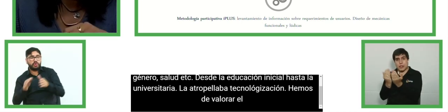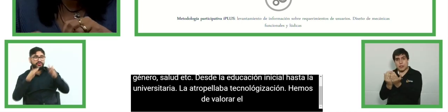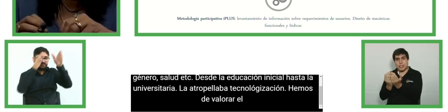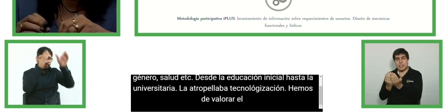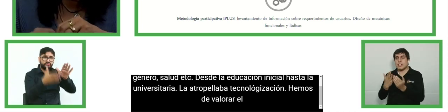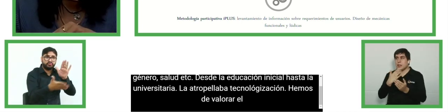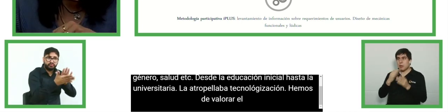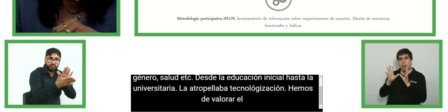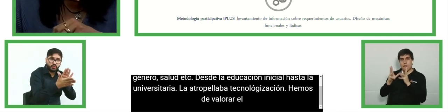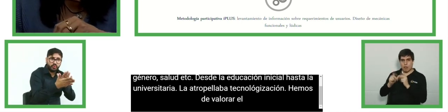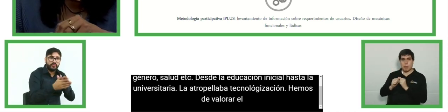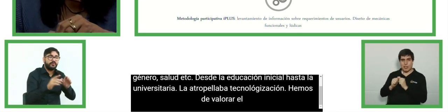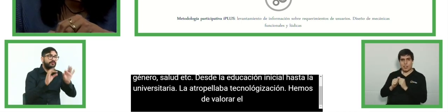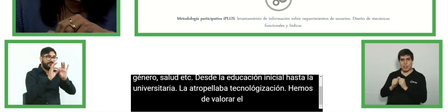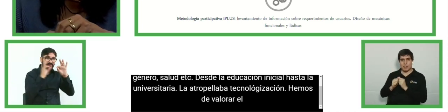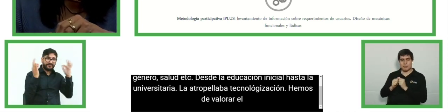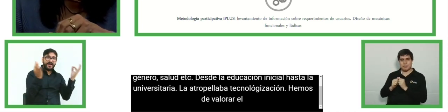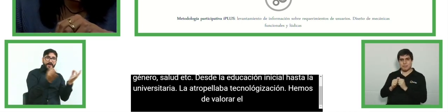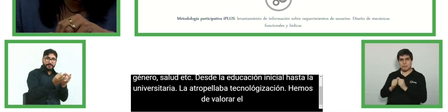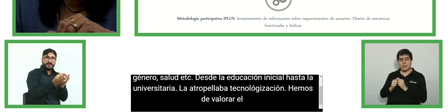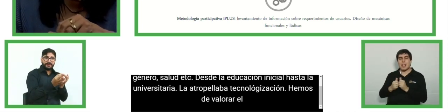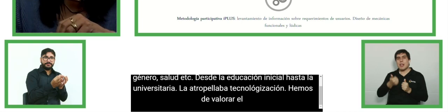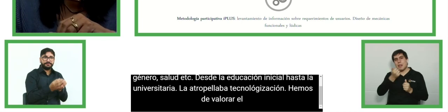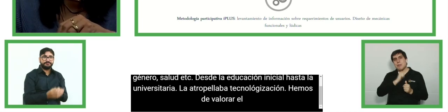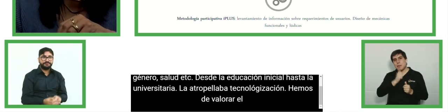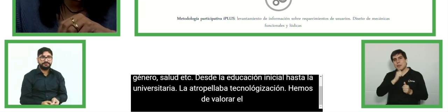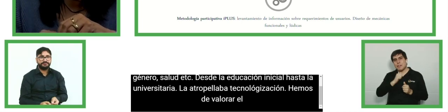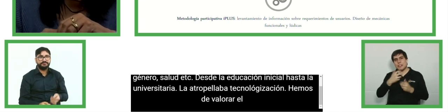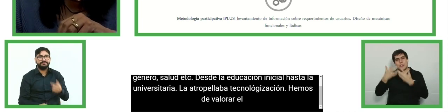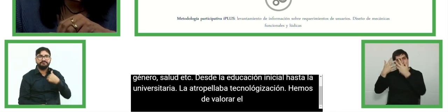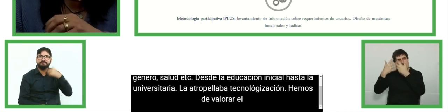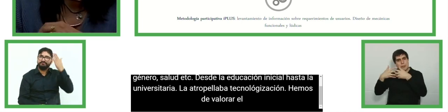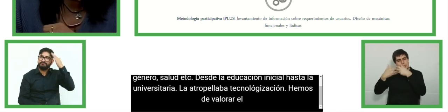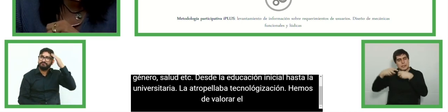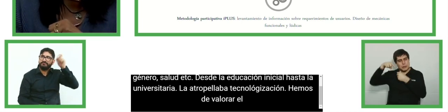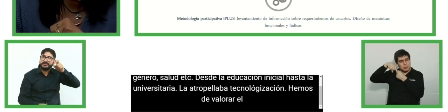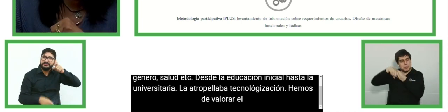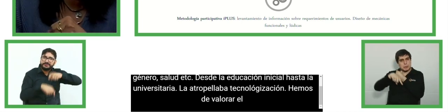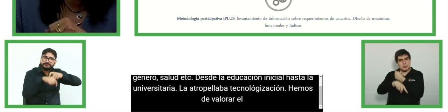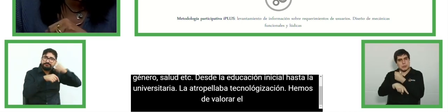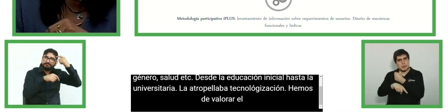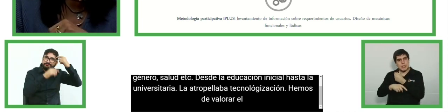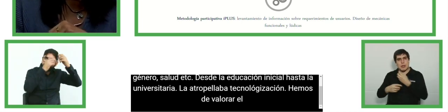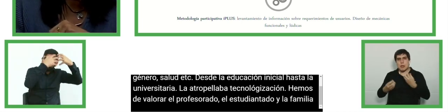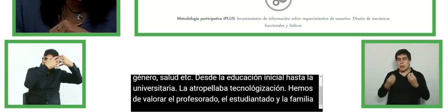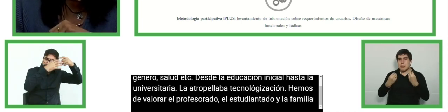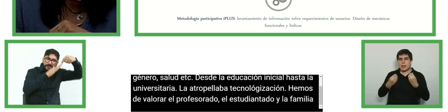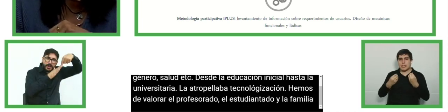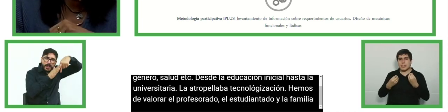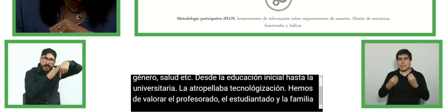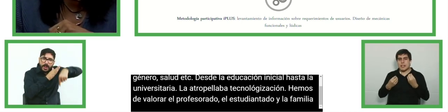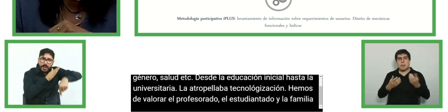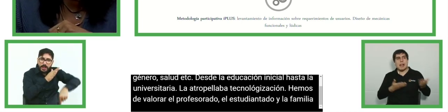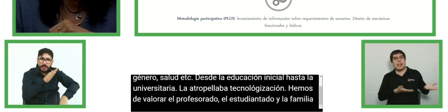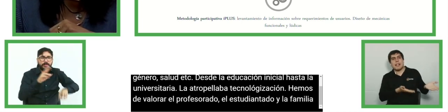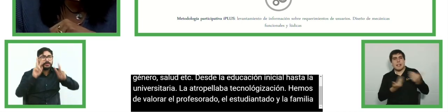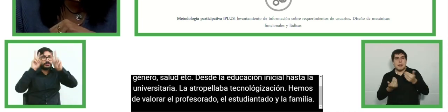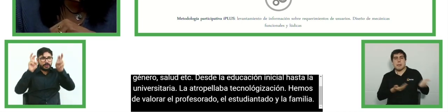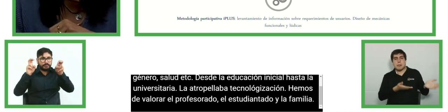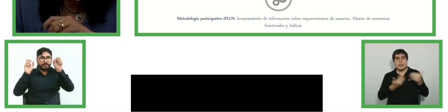deep reflection that implies a call to action in order to break all these gaps regarding access to learning,